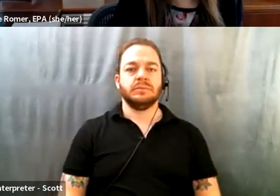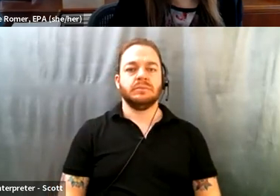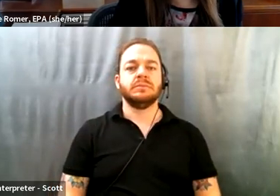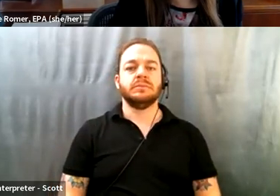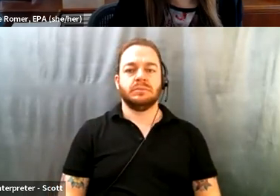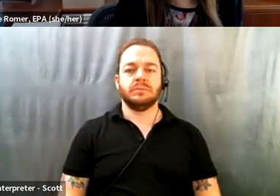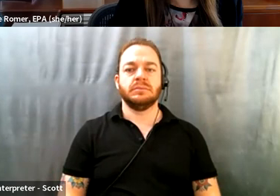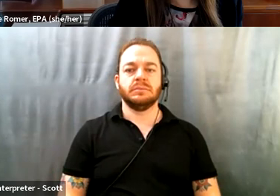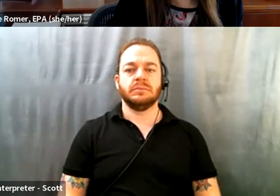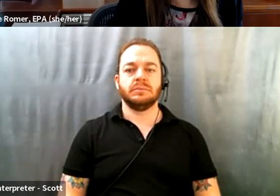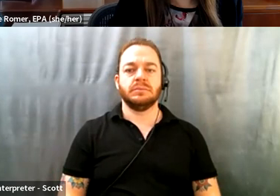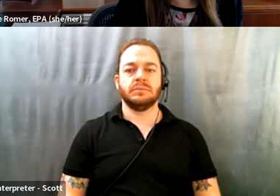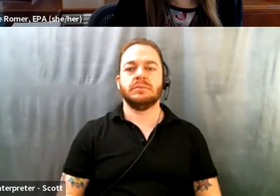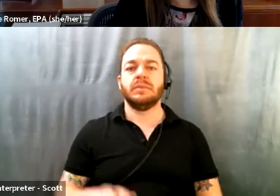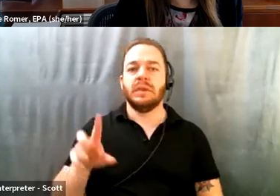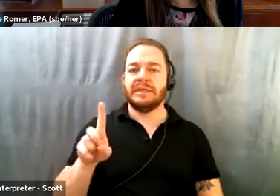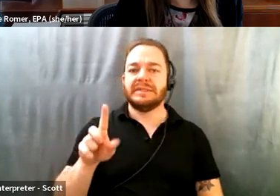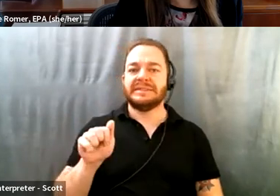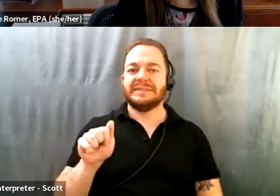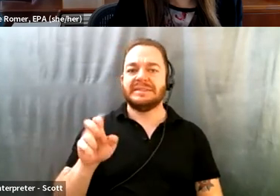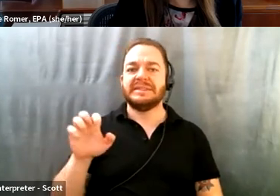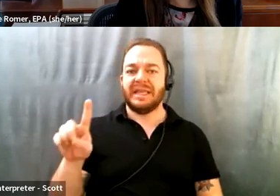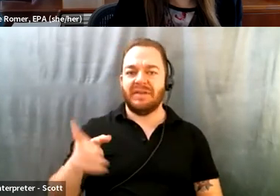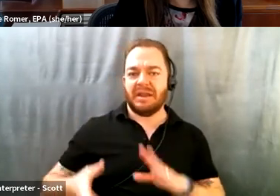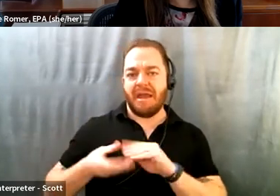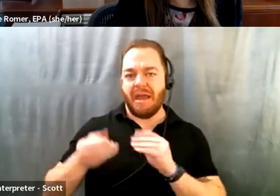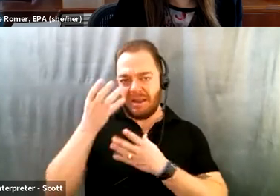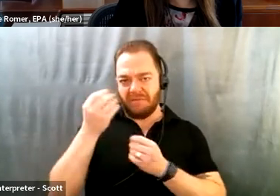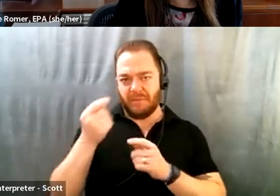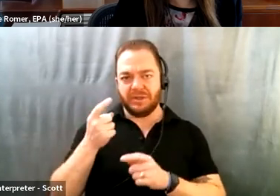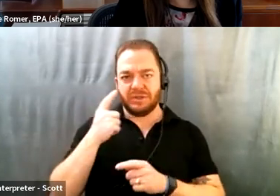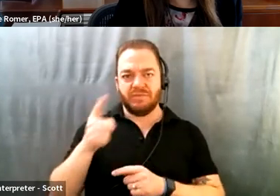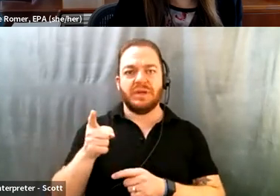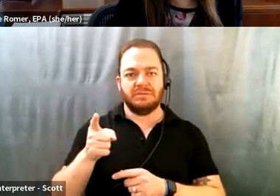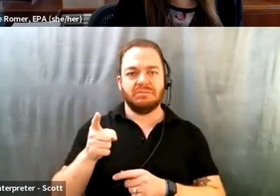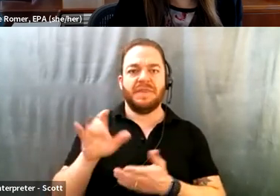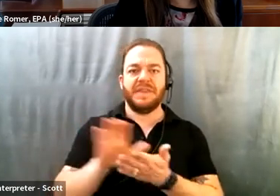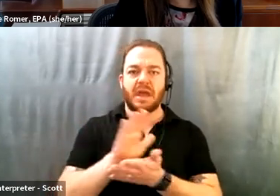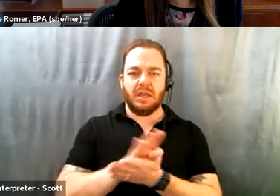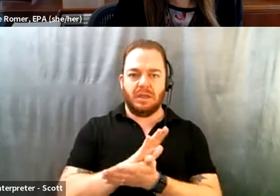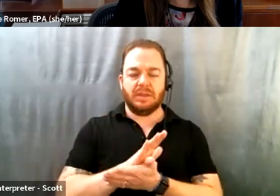And David added information or his draft in the document.